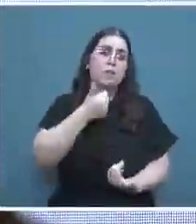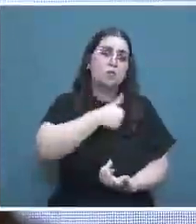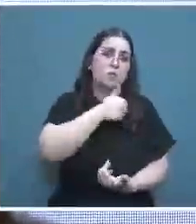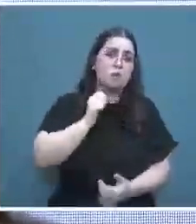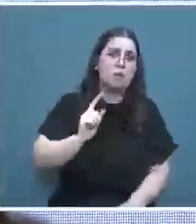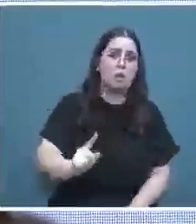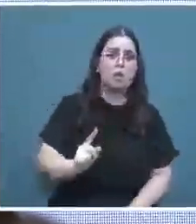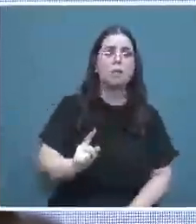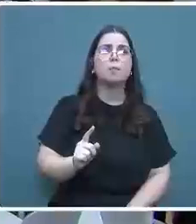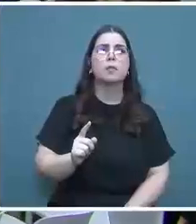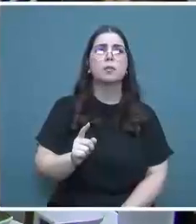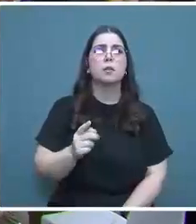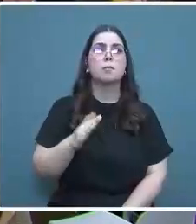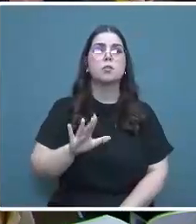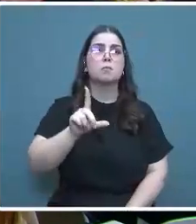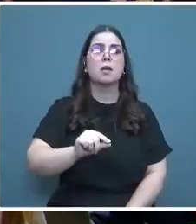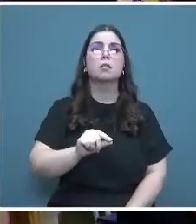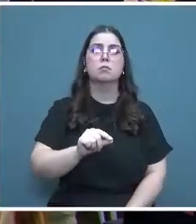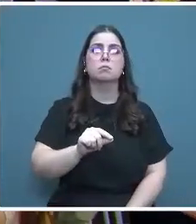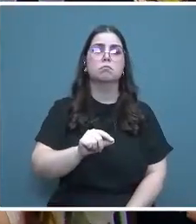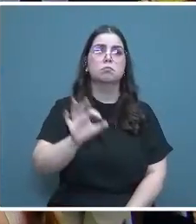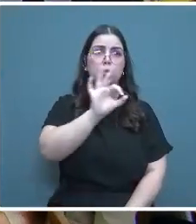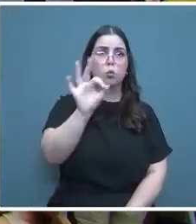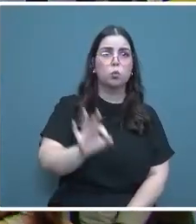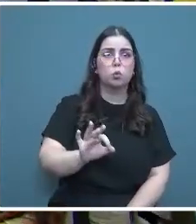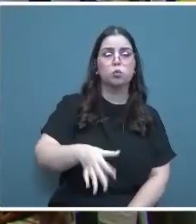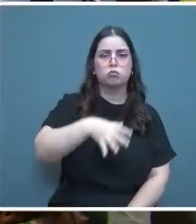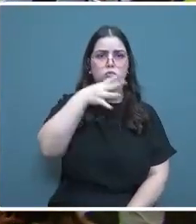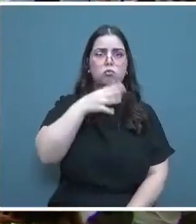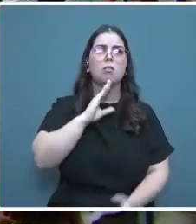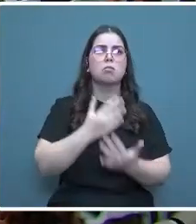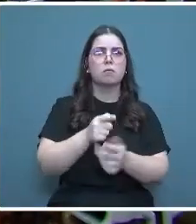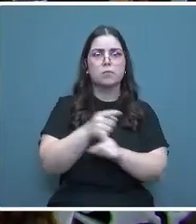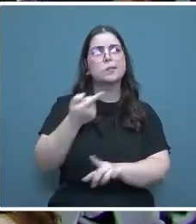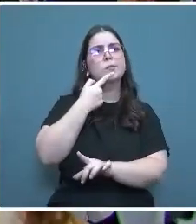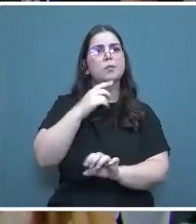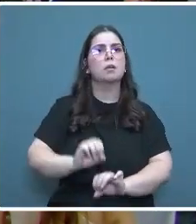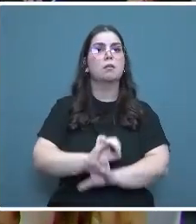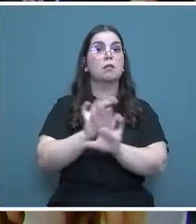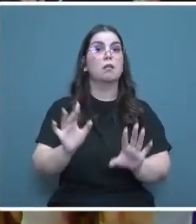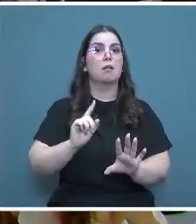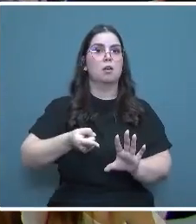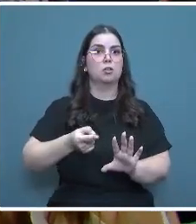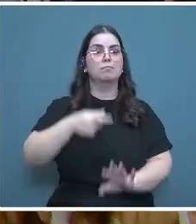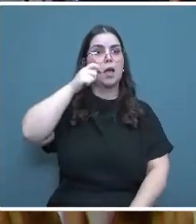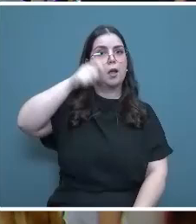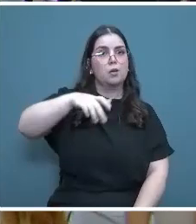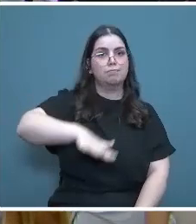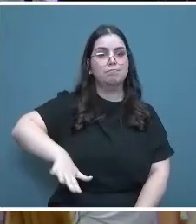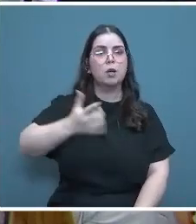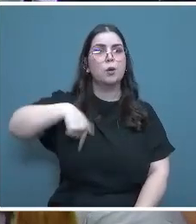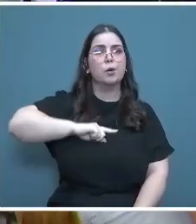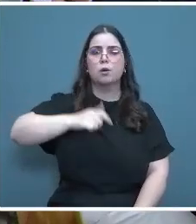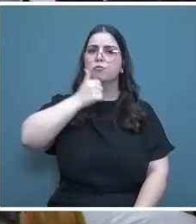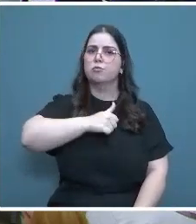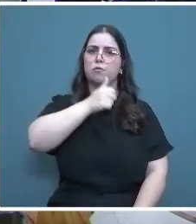And actually, I would give you a few numbers just for understanding that in Ukraine, we're still